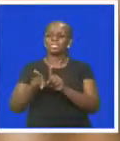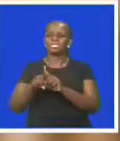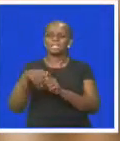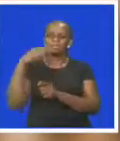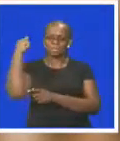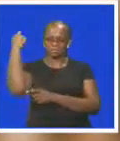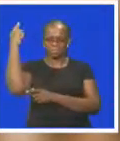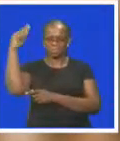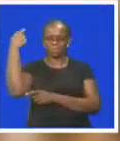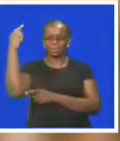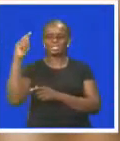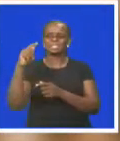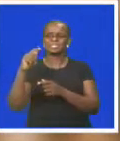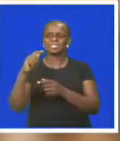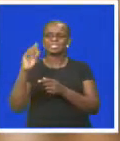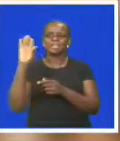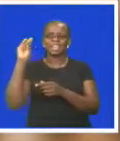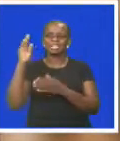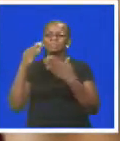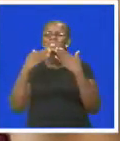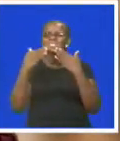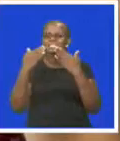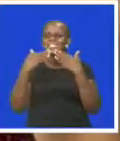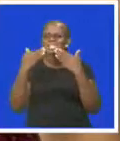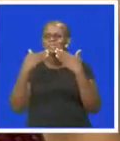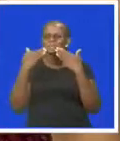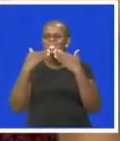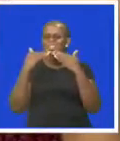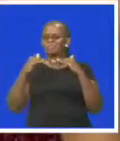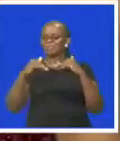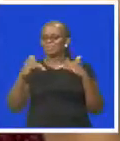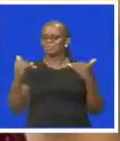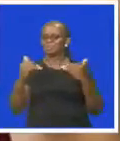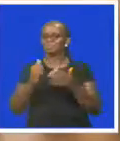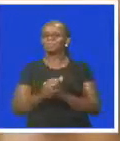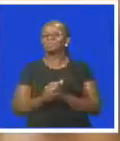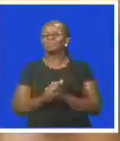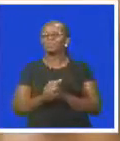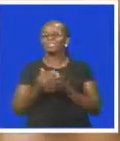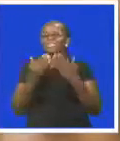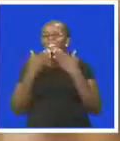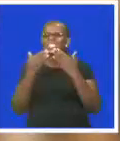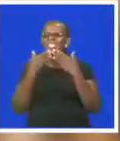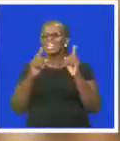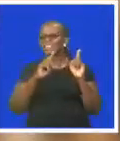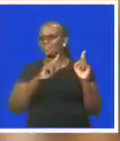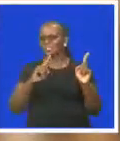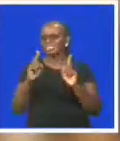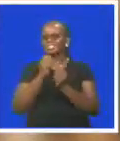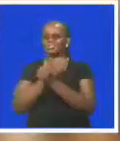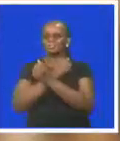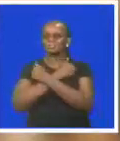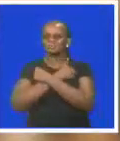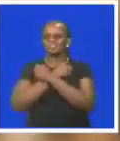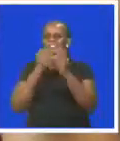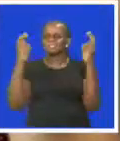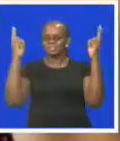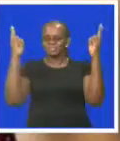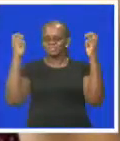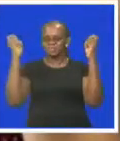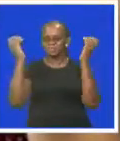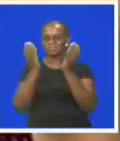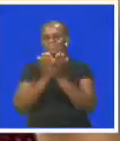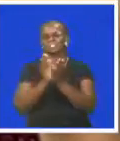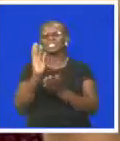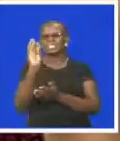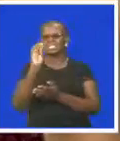our lesson today. Thank you for listening to me. Thank you so much, Khosi, for your lovely lesson for the grade zeros. We're